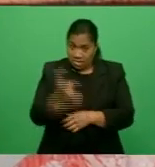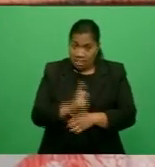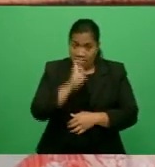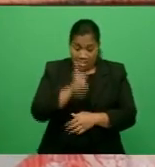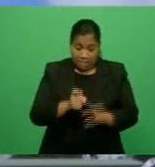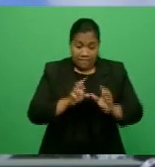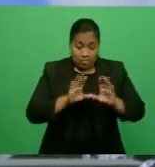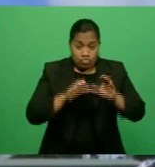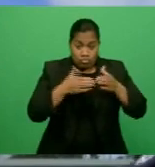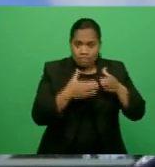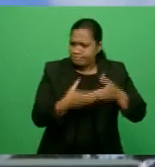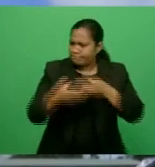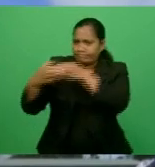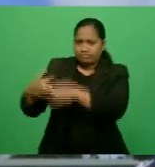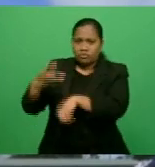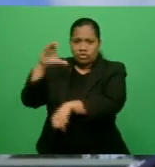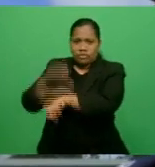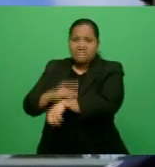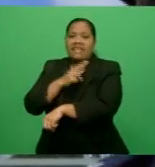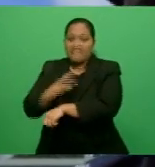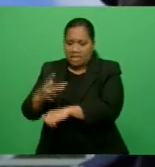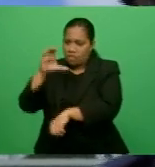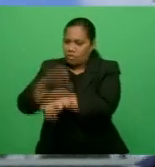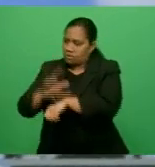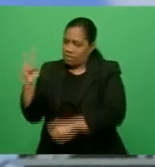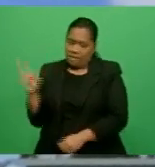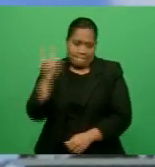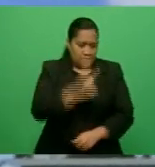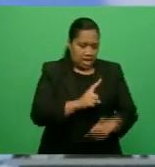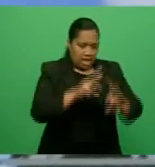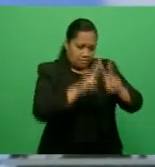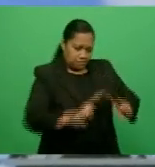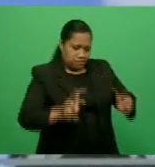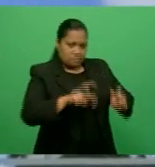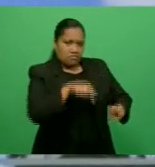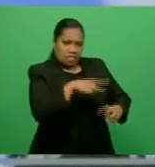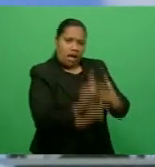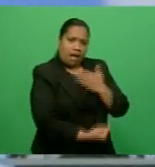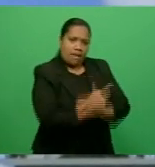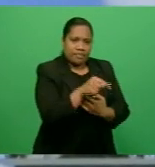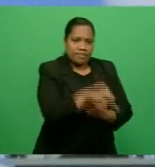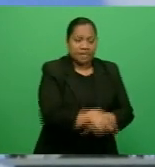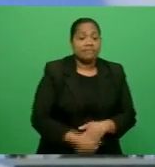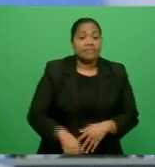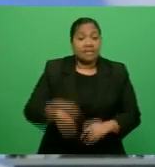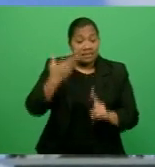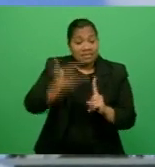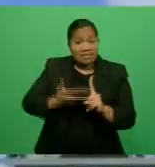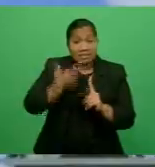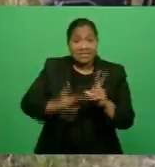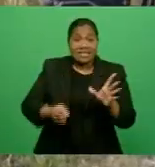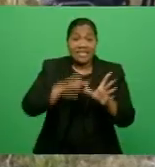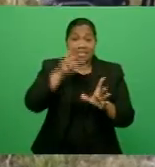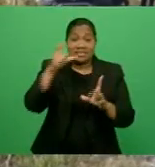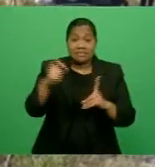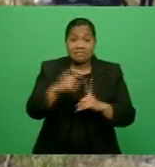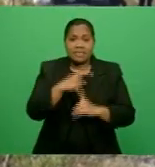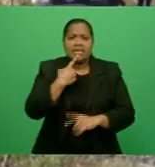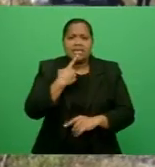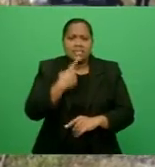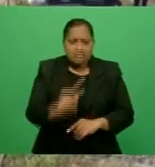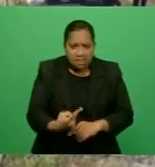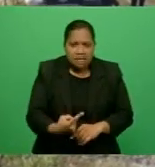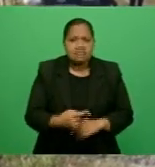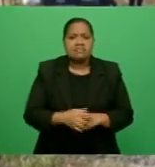investigate these cases. Police Chief of Operations, ACP Abdul Khan, has disputed this and in a